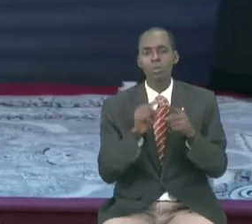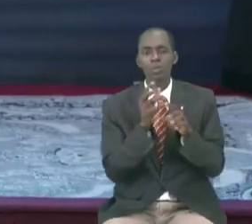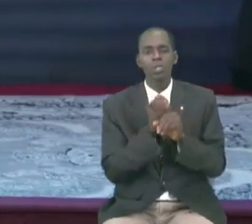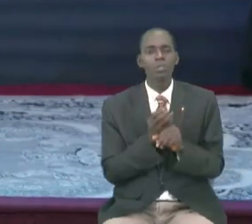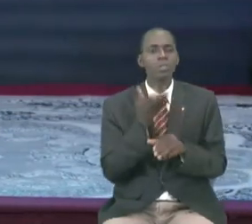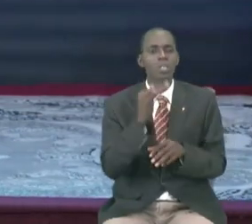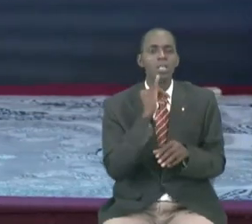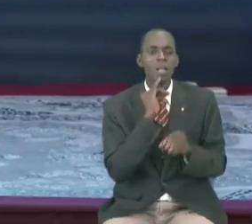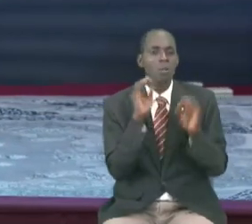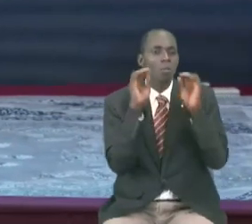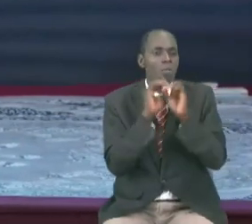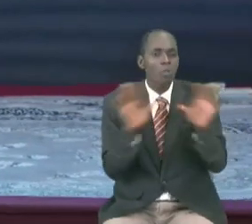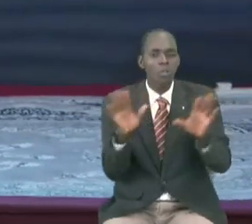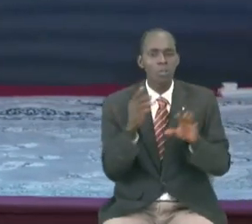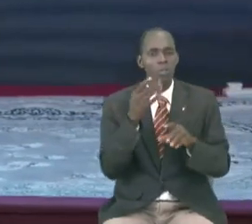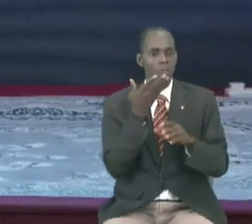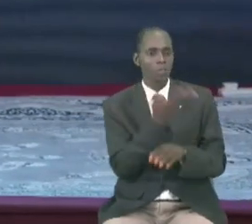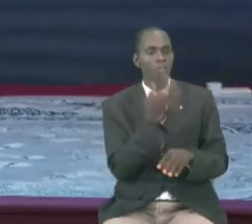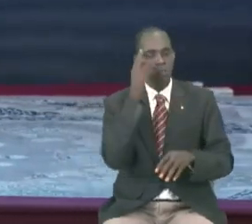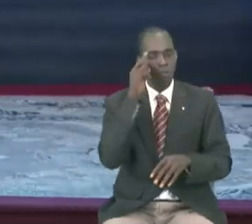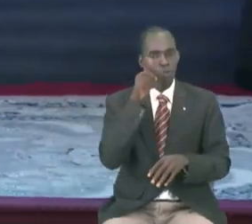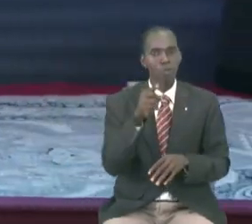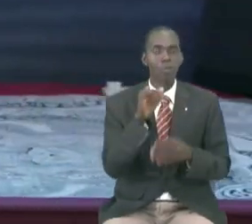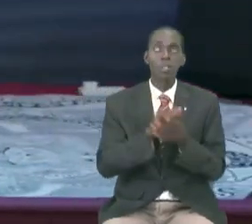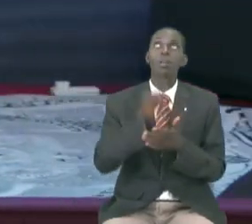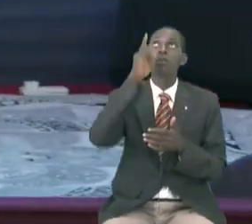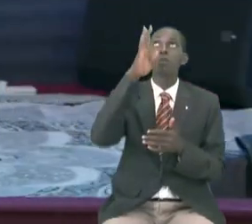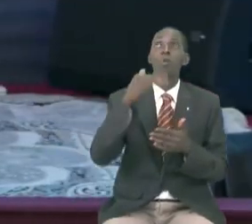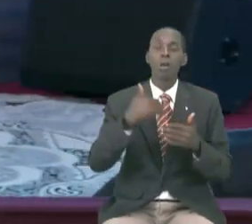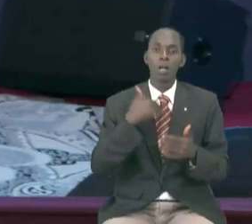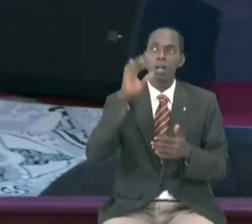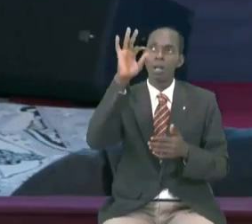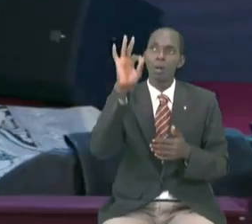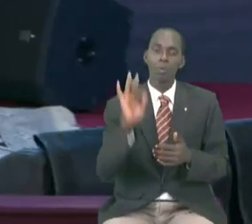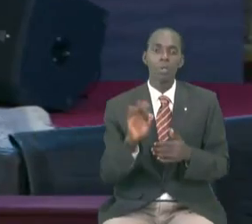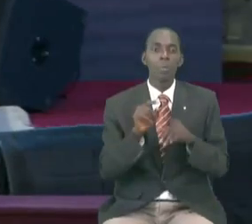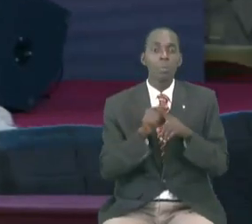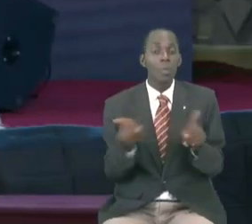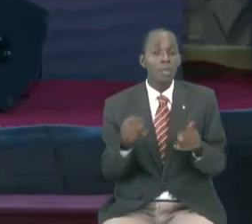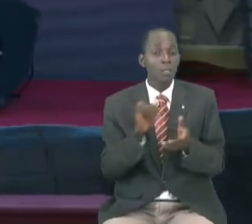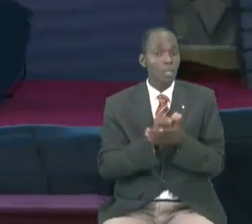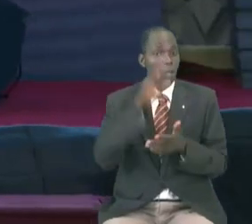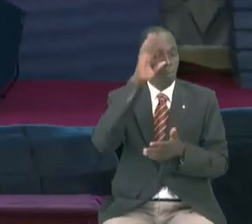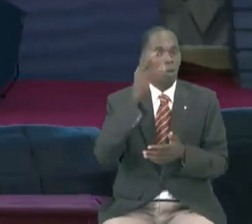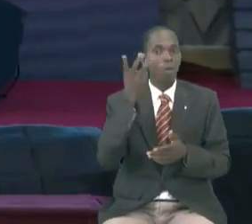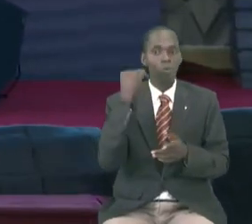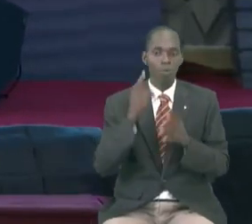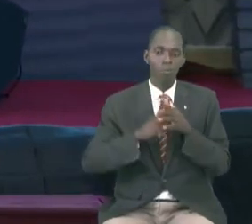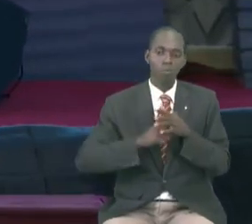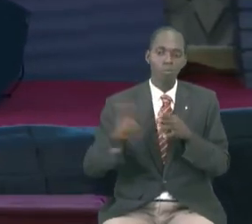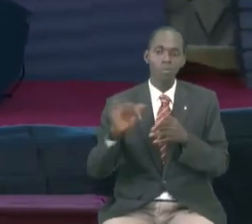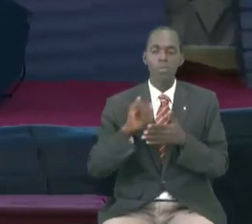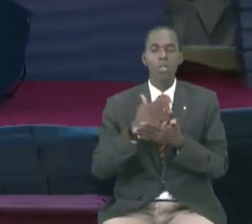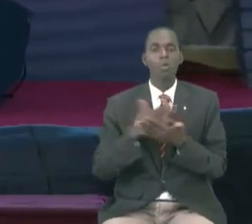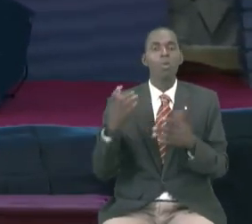the presence of the Lord. He wanted to get to a place where the voice of the Lord will not